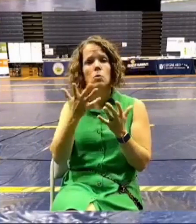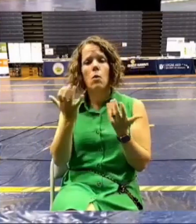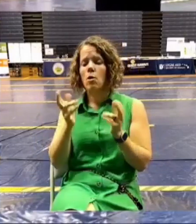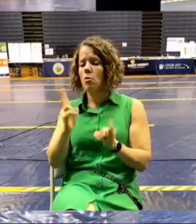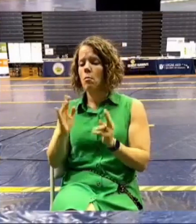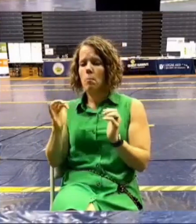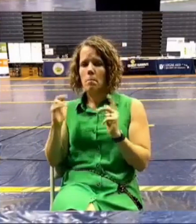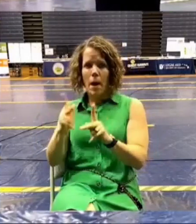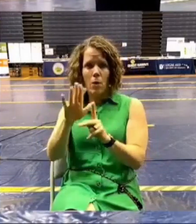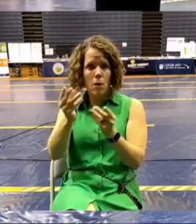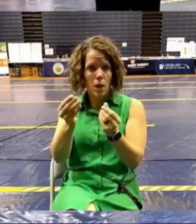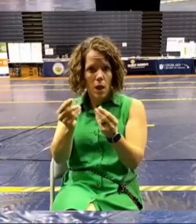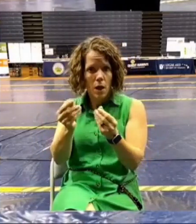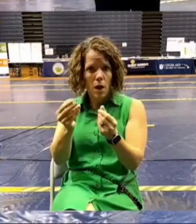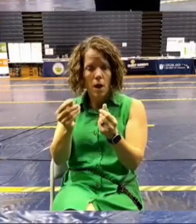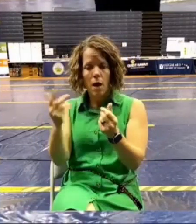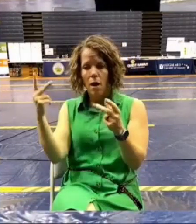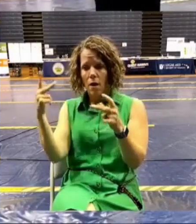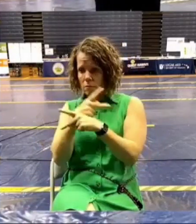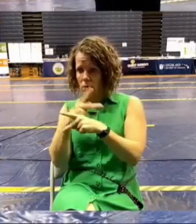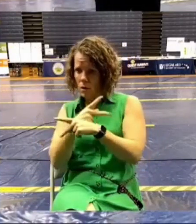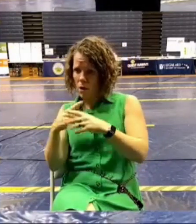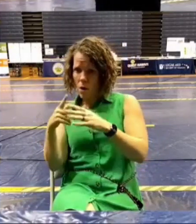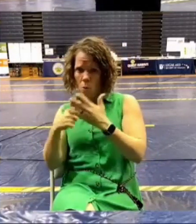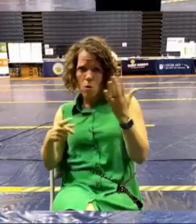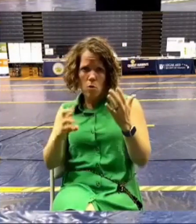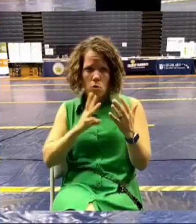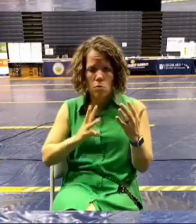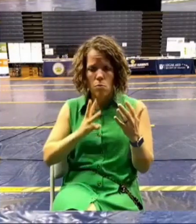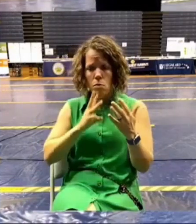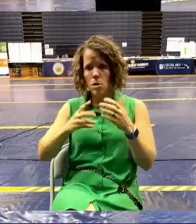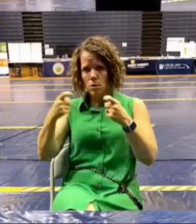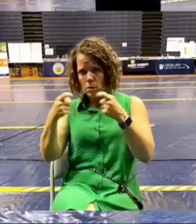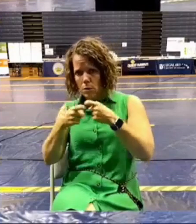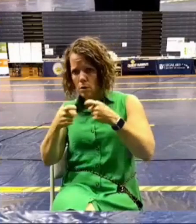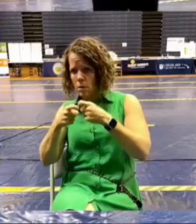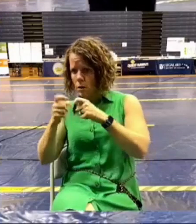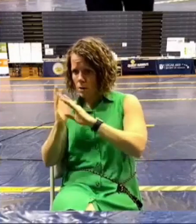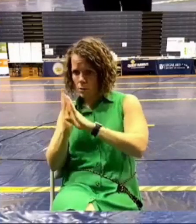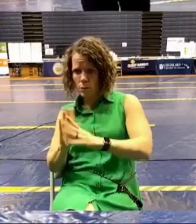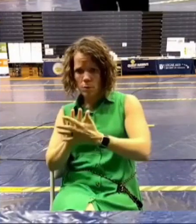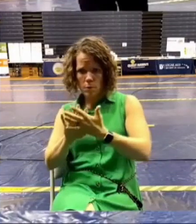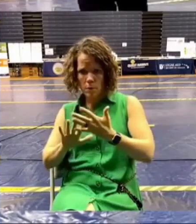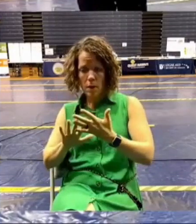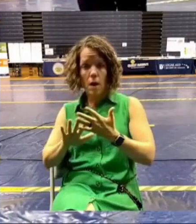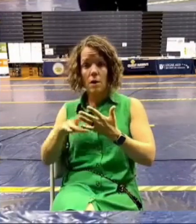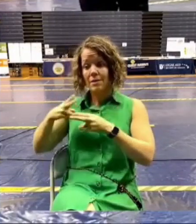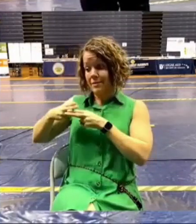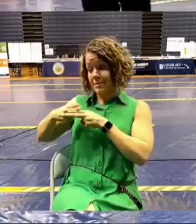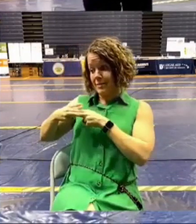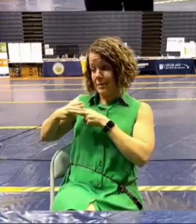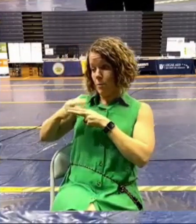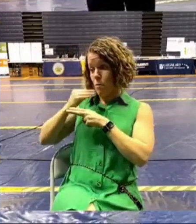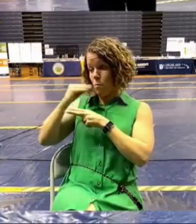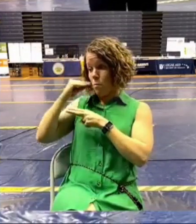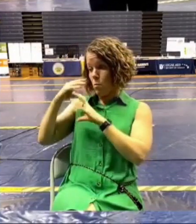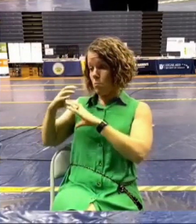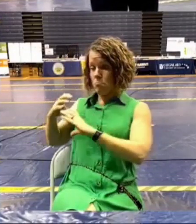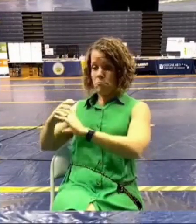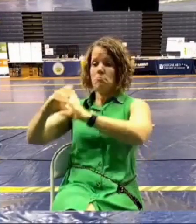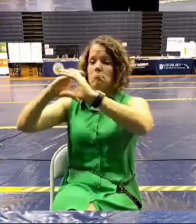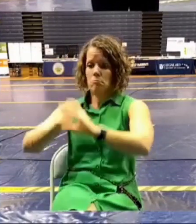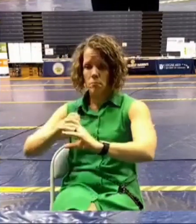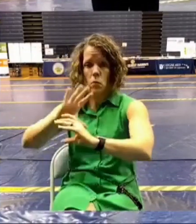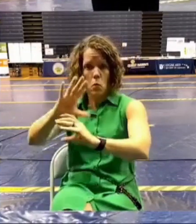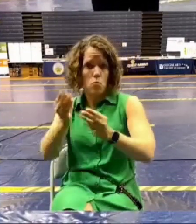get back to your land and if we can figure out the infrastructure, then you can put on one of the temporary dwellings. That's what we're hoping to get